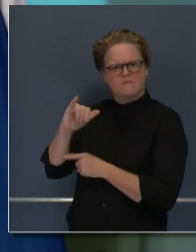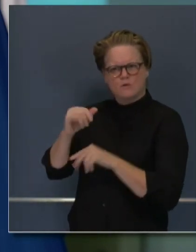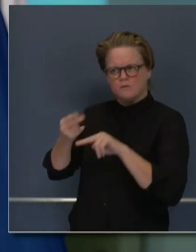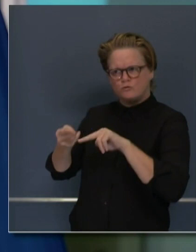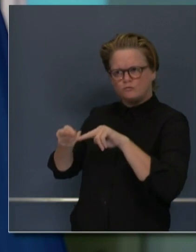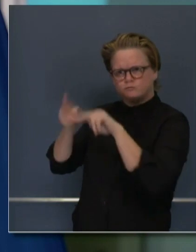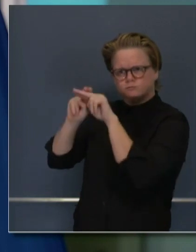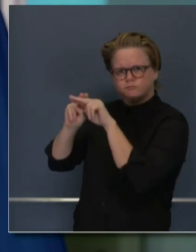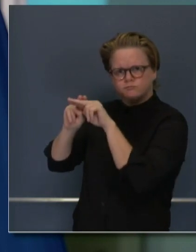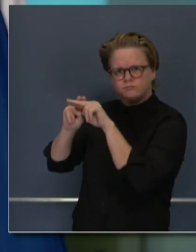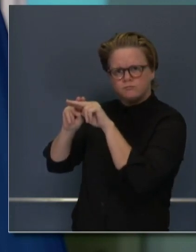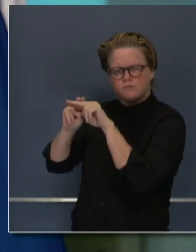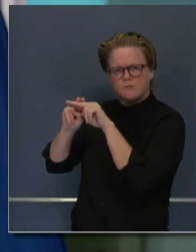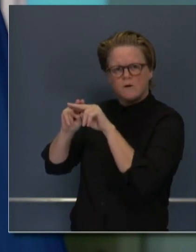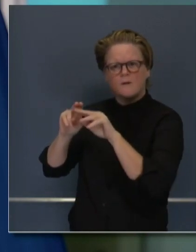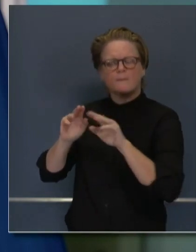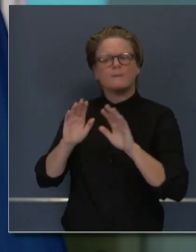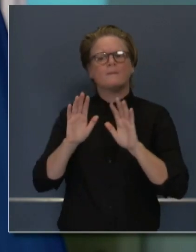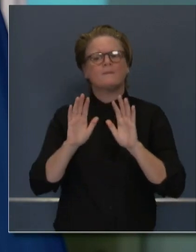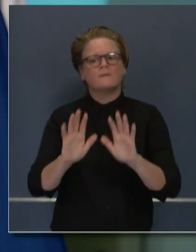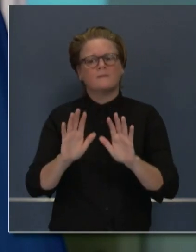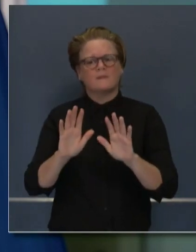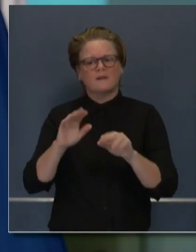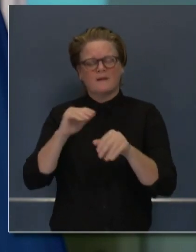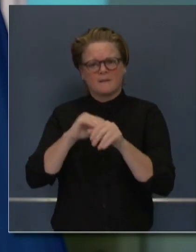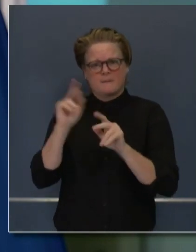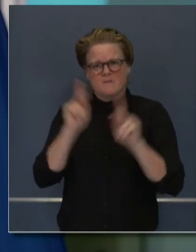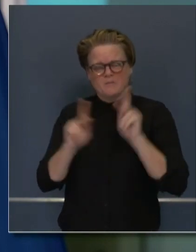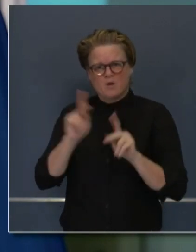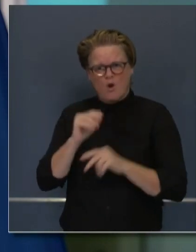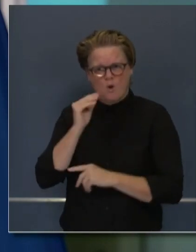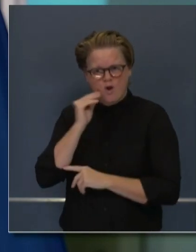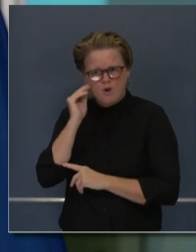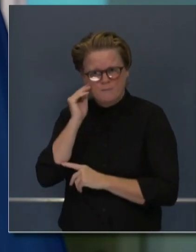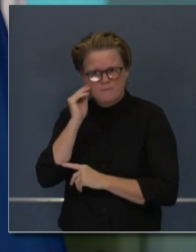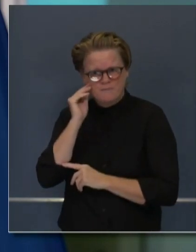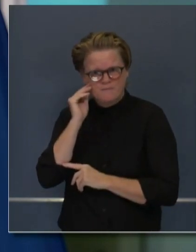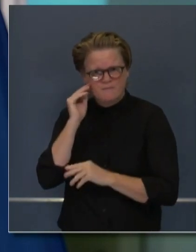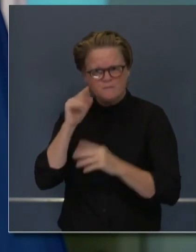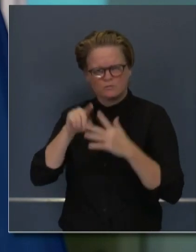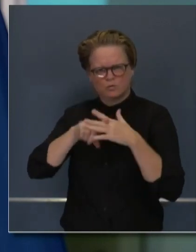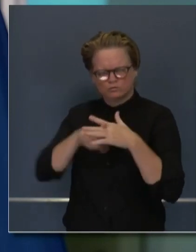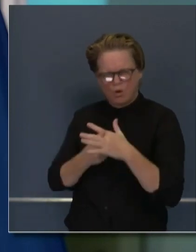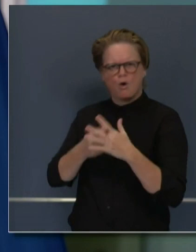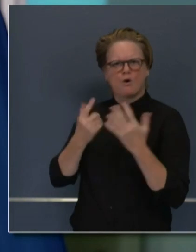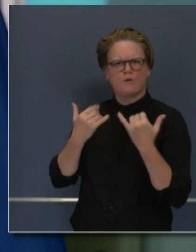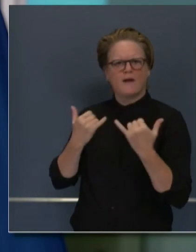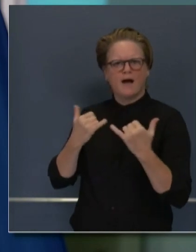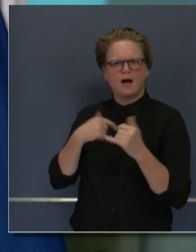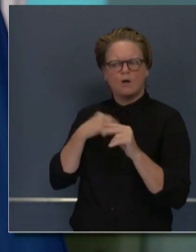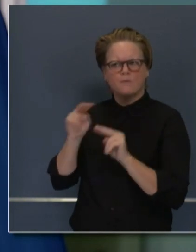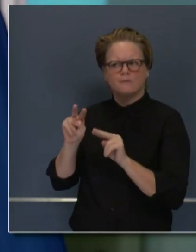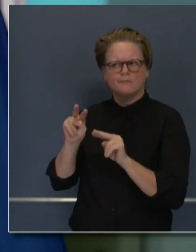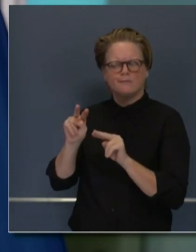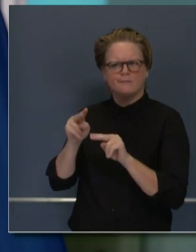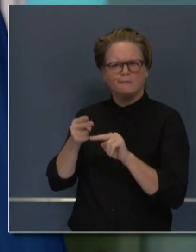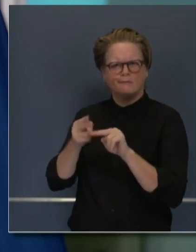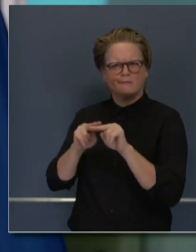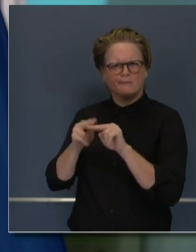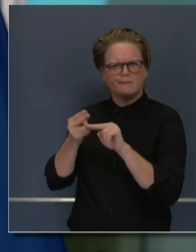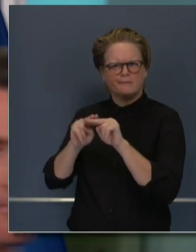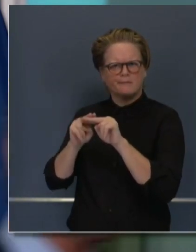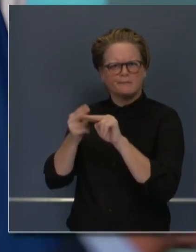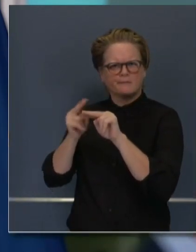it's also businesses. But indeed, Dr. Galley can clarify that point, the point I think you're making as